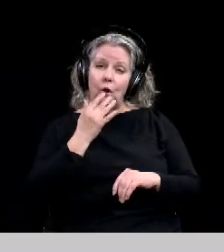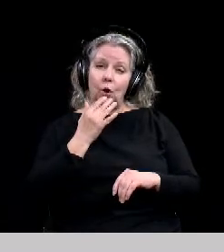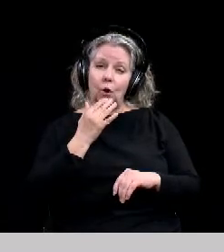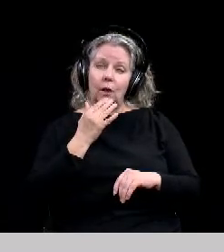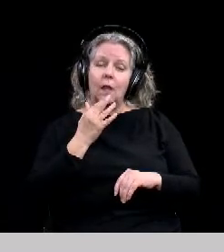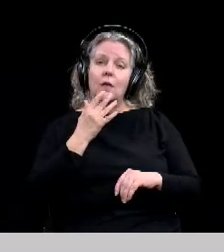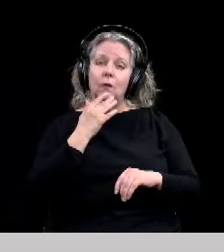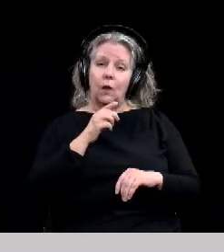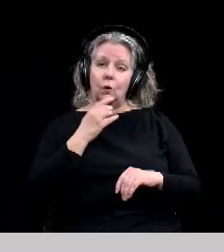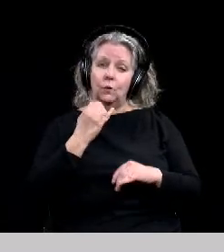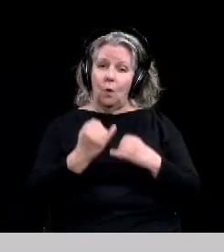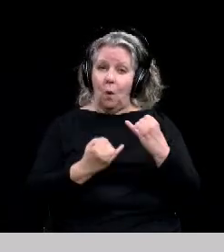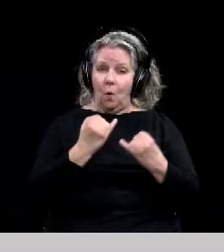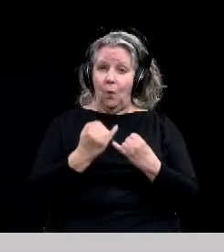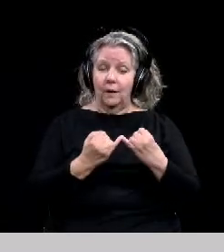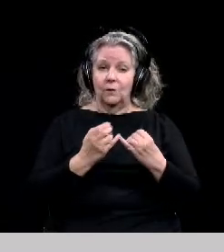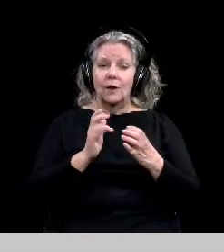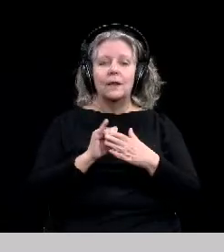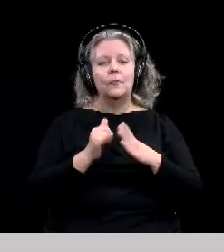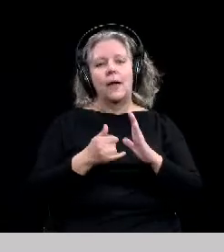still risk, but